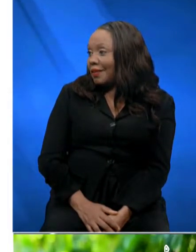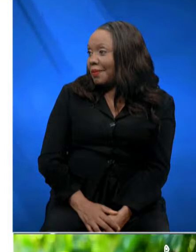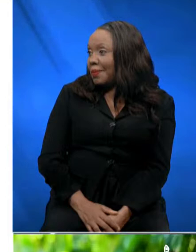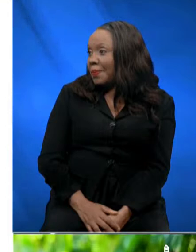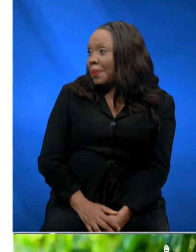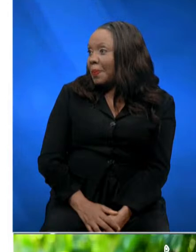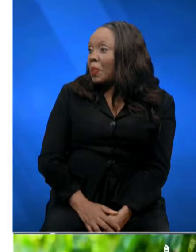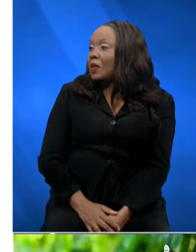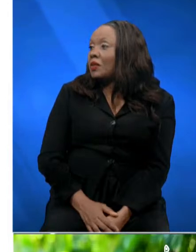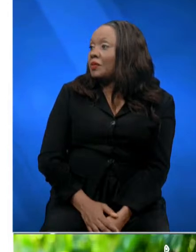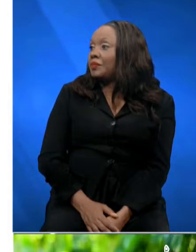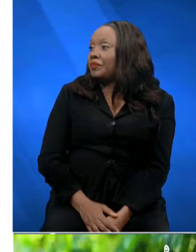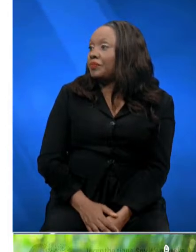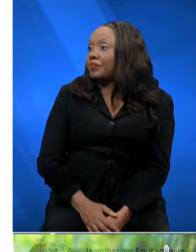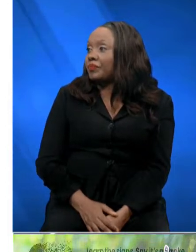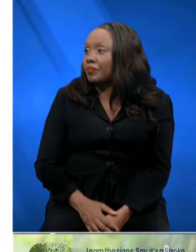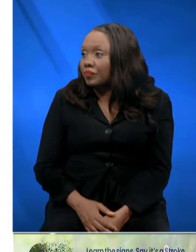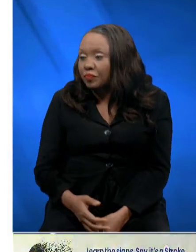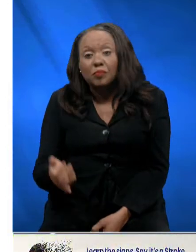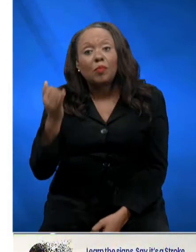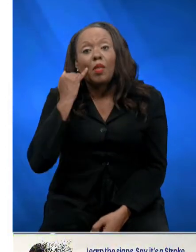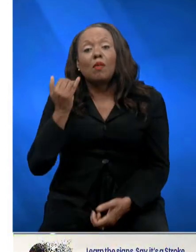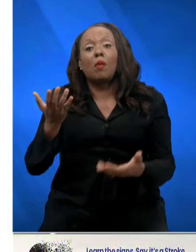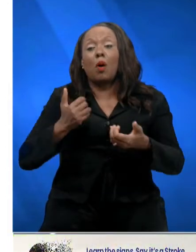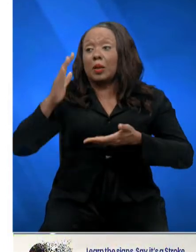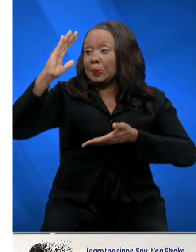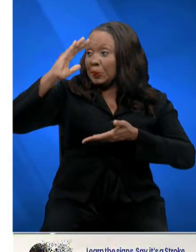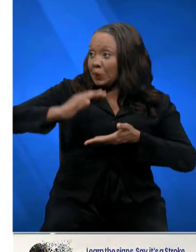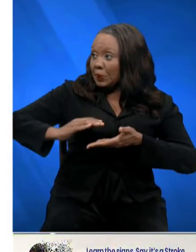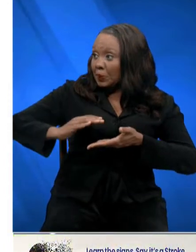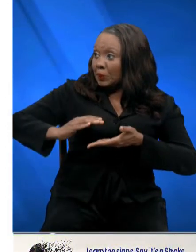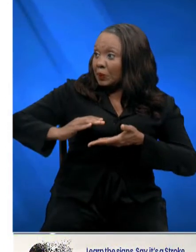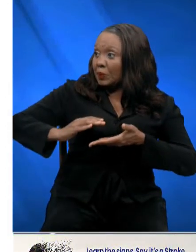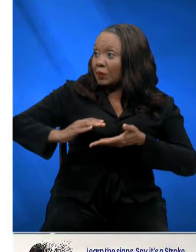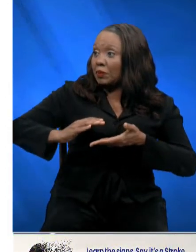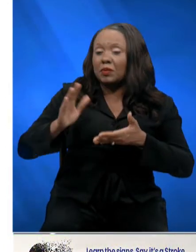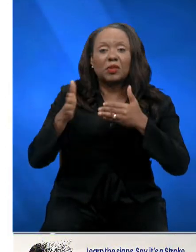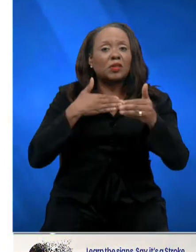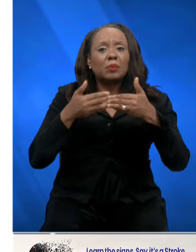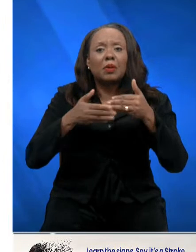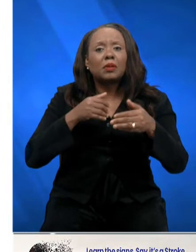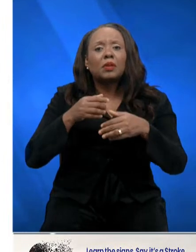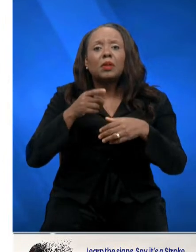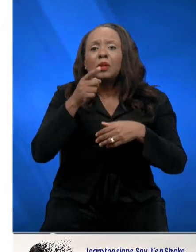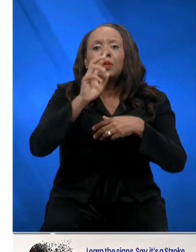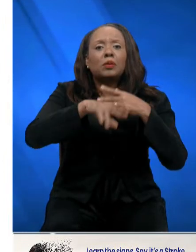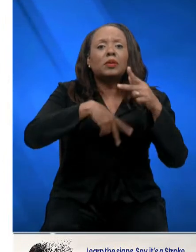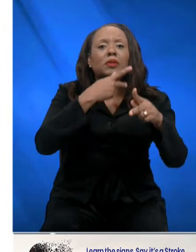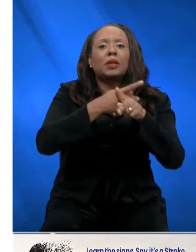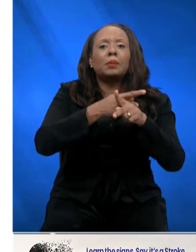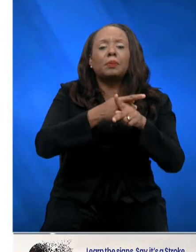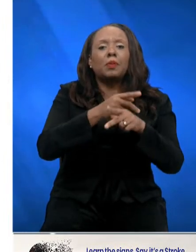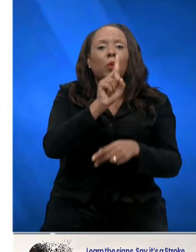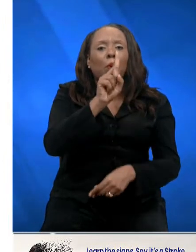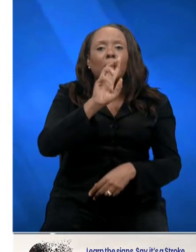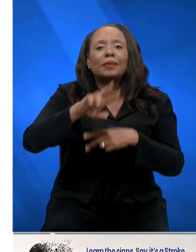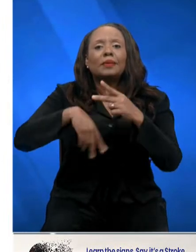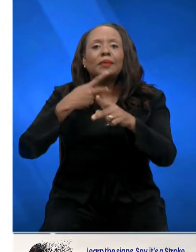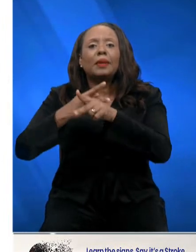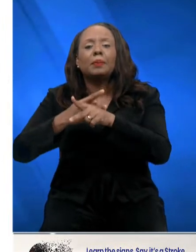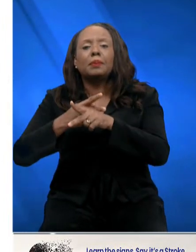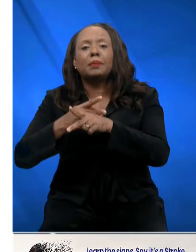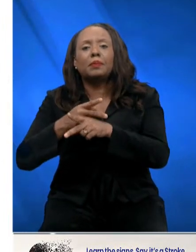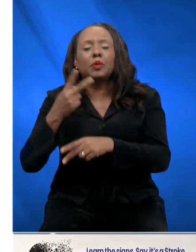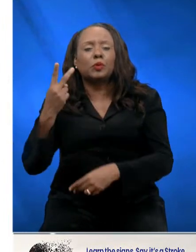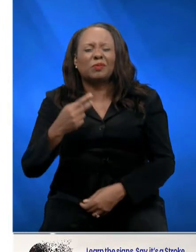So to minimize the risk of this happening, everyone, type 1, whether you're type 1 or type 2 diabetic, you should have